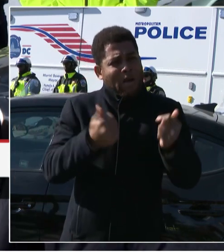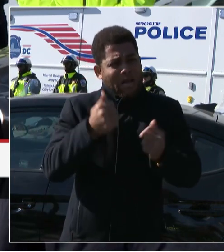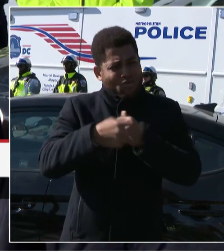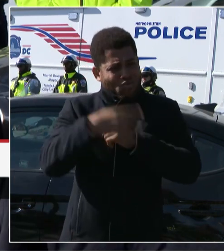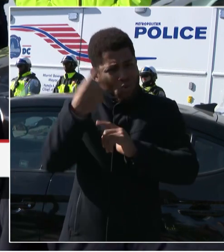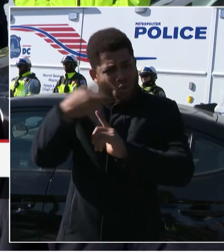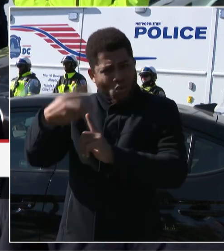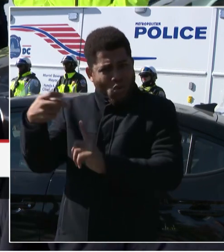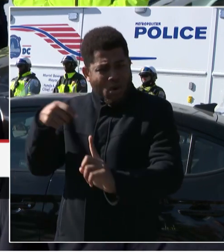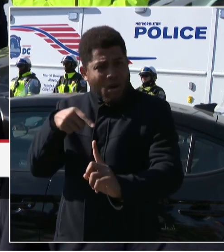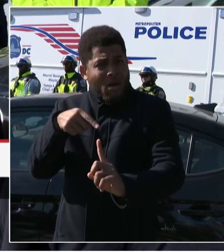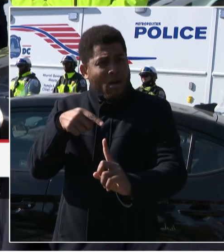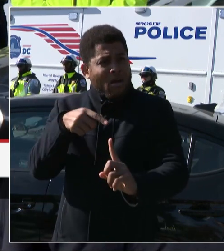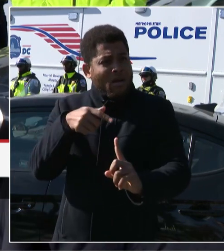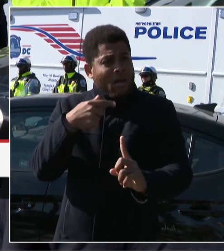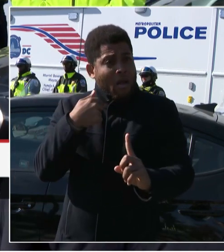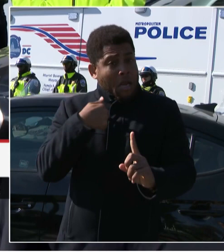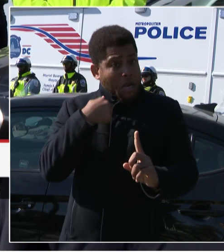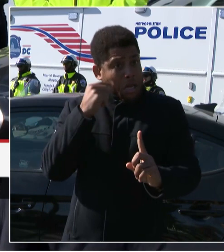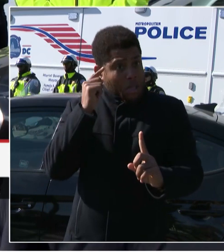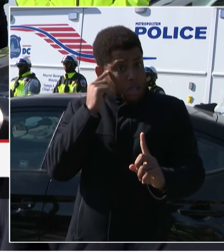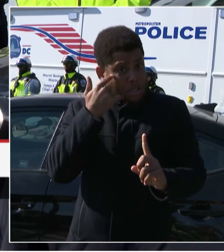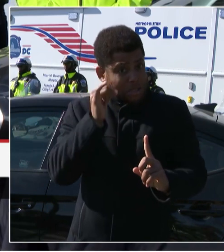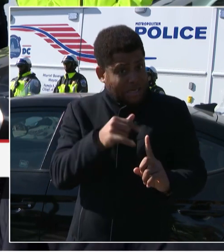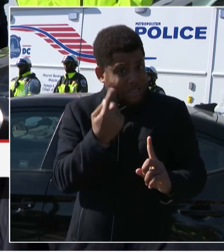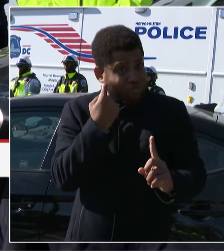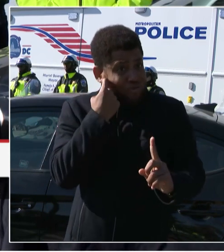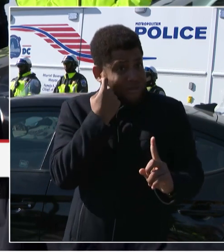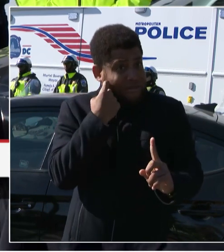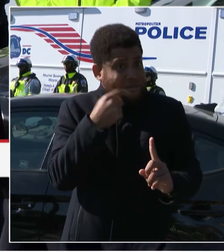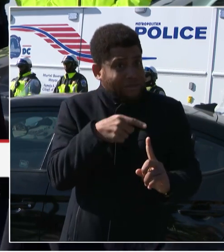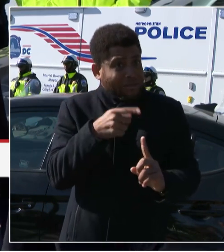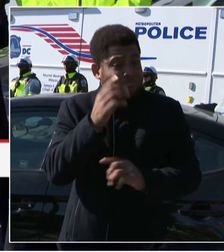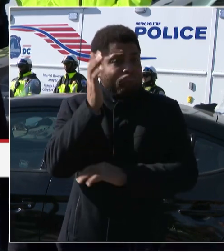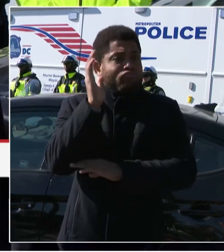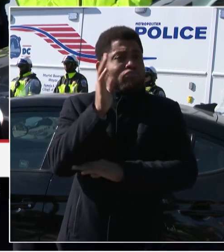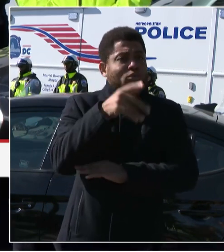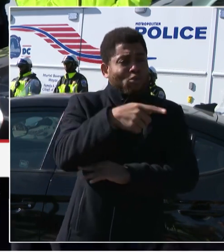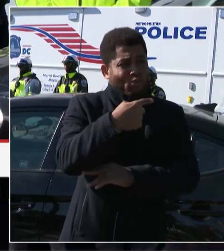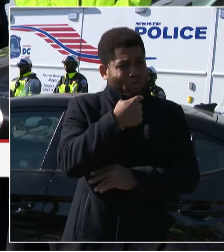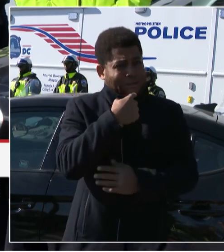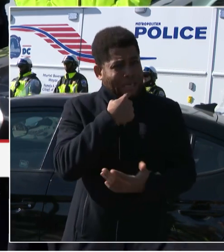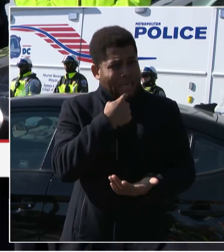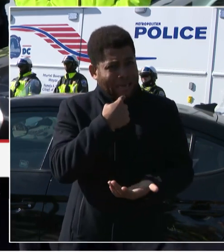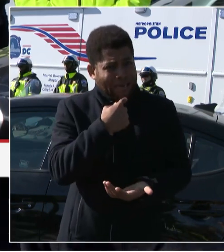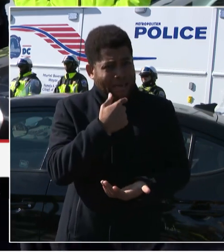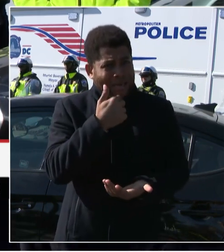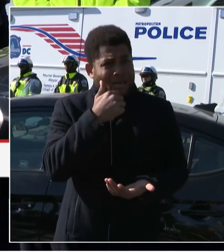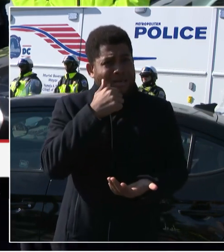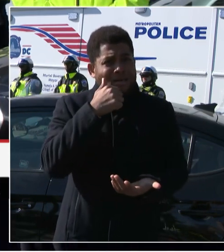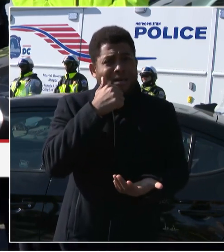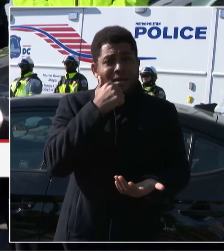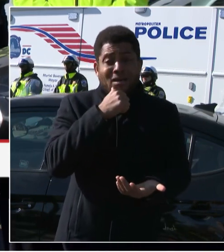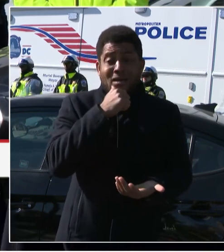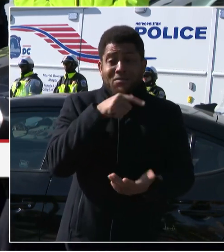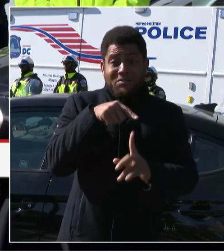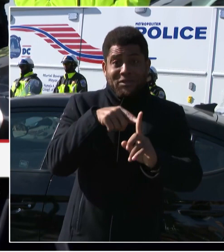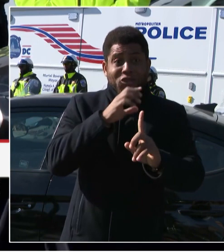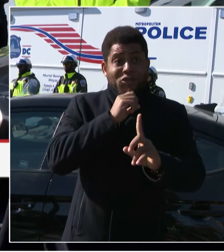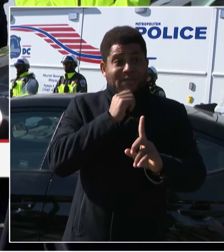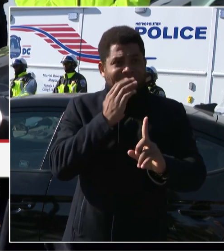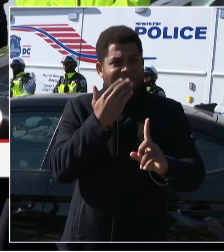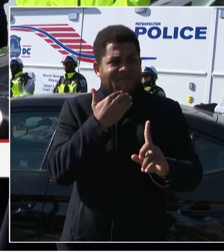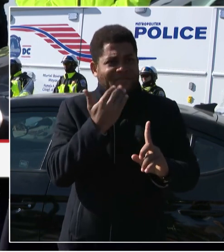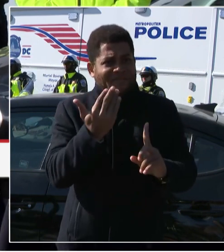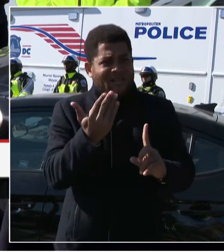believe at a press conference earlier you said that 15-year-old girl in the passenger seat of one car had 6 or 7 past carjacking charges, and I'm